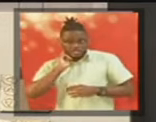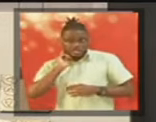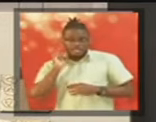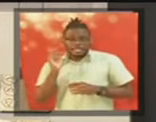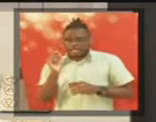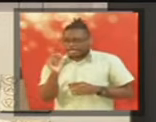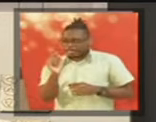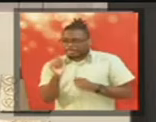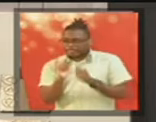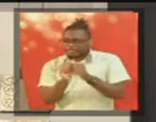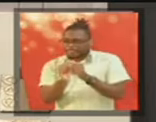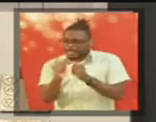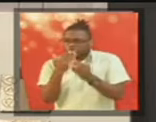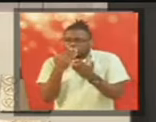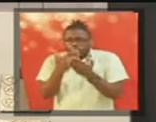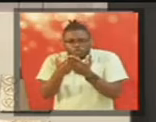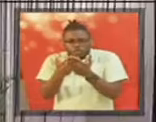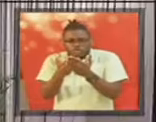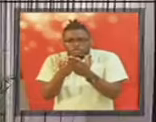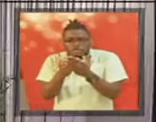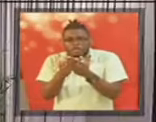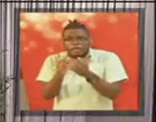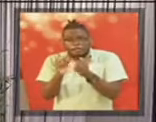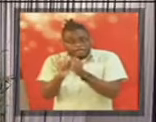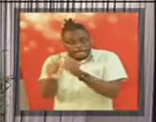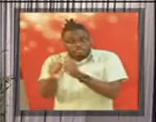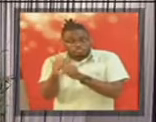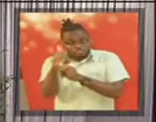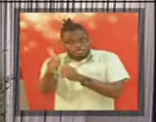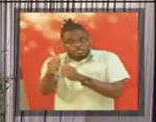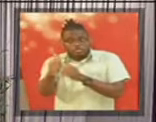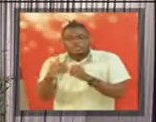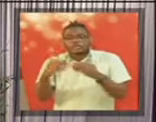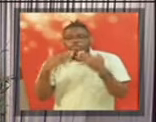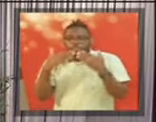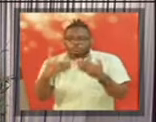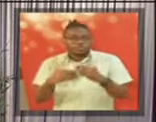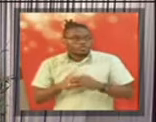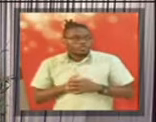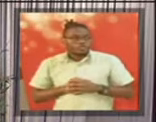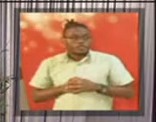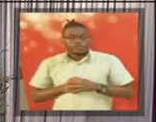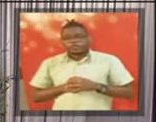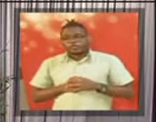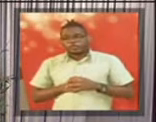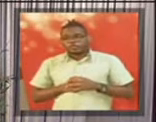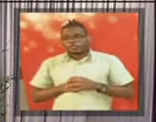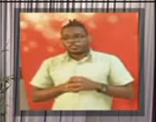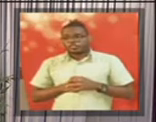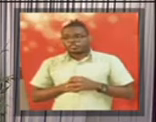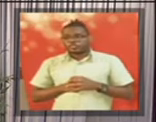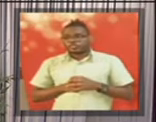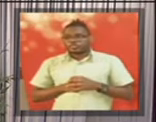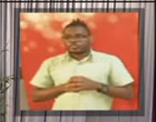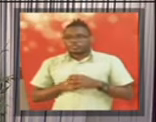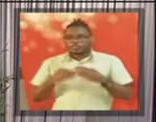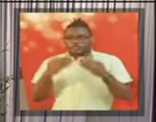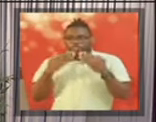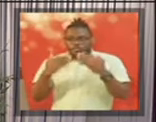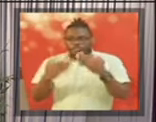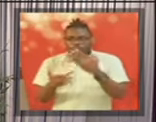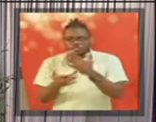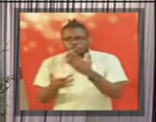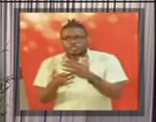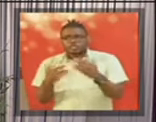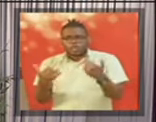also acceptable. Thank you very much, Dr. Fraser. And we're thankful for technology. We have Newsday's